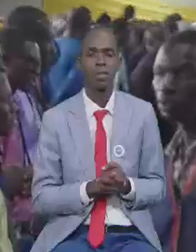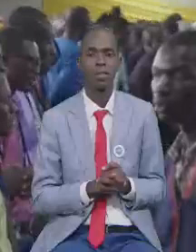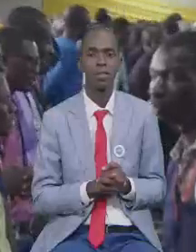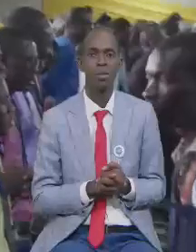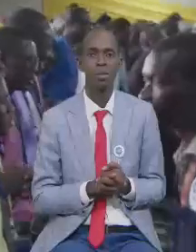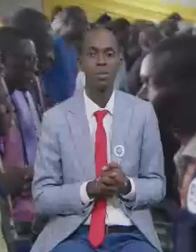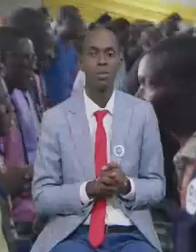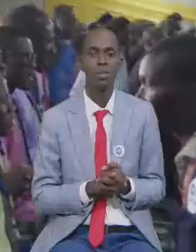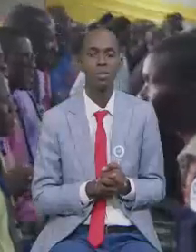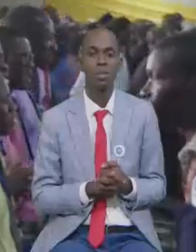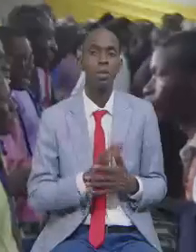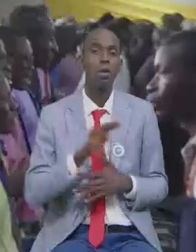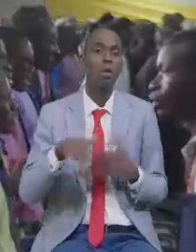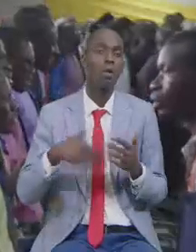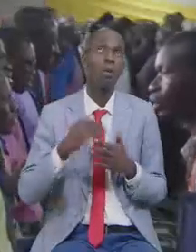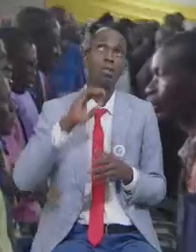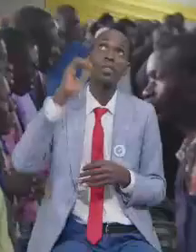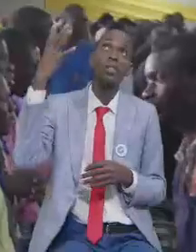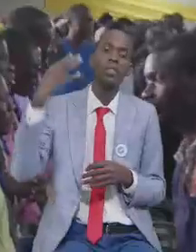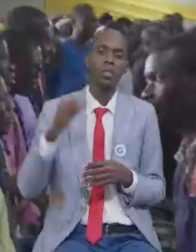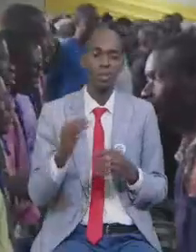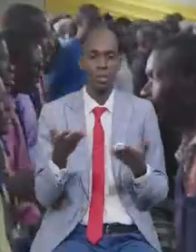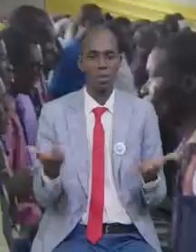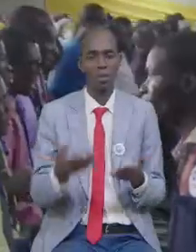All grace available.